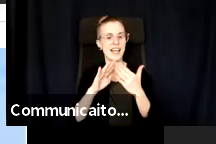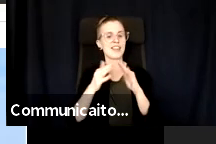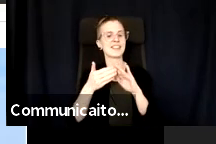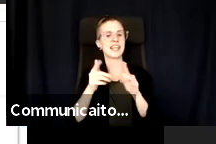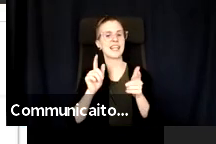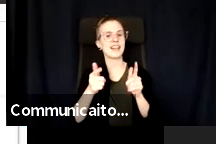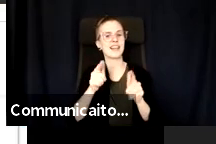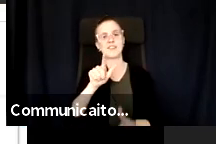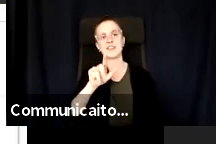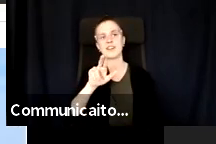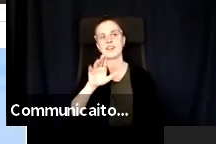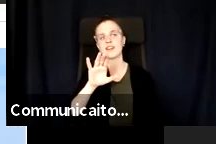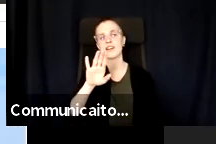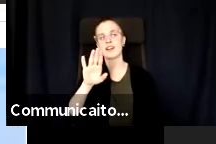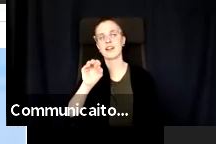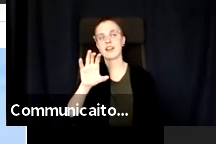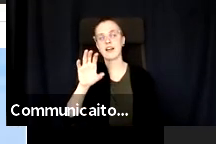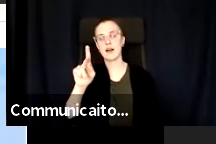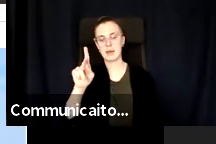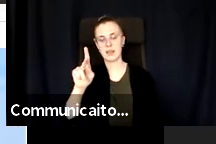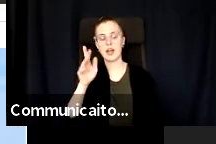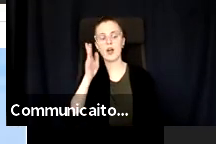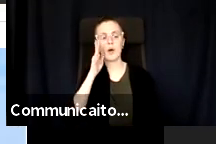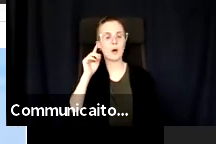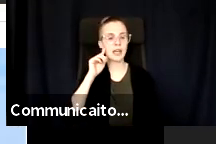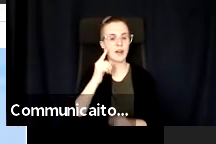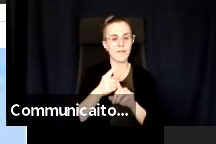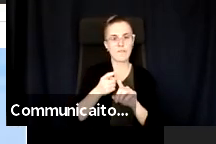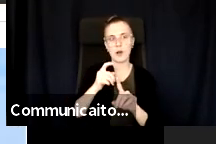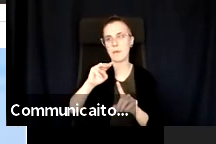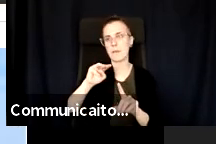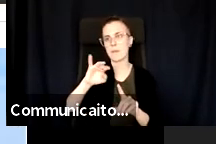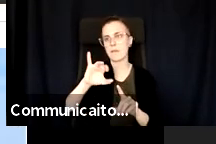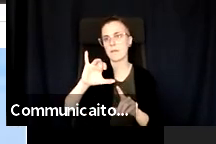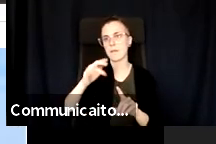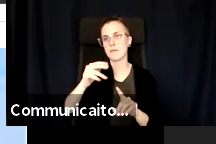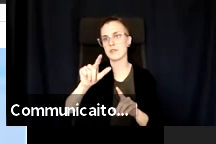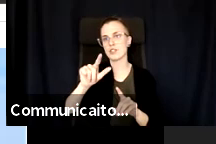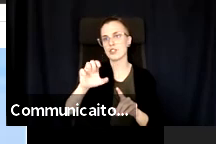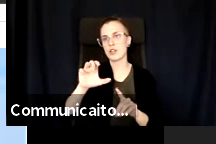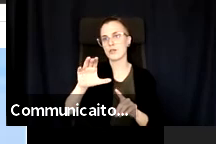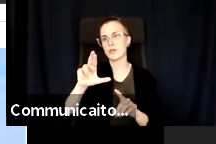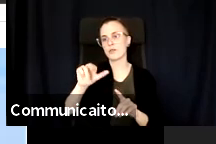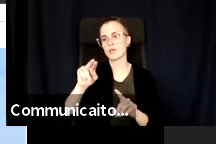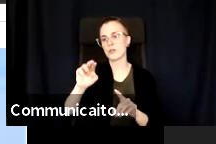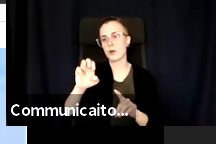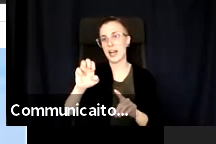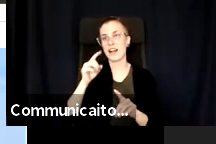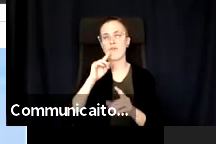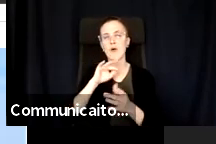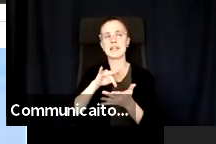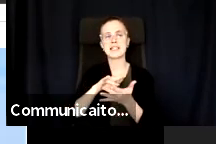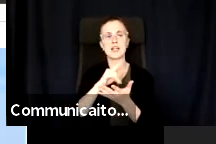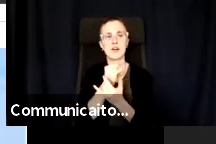from Michelle Crane with the Life Center for Independent Living. Welcome, Ms. Crane.